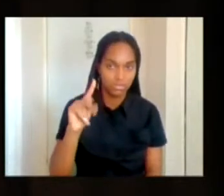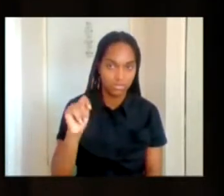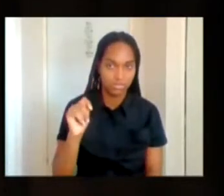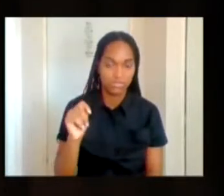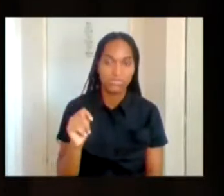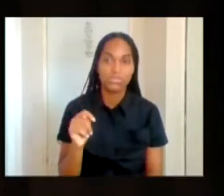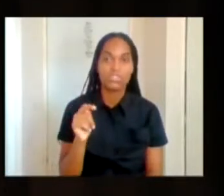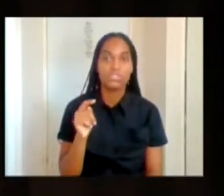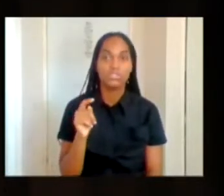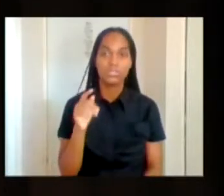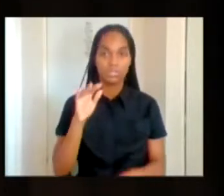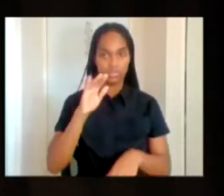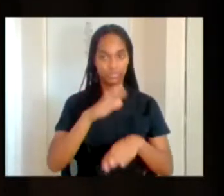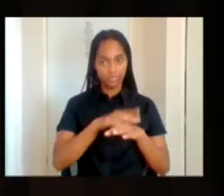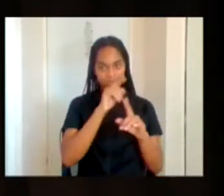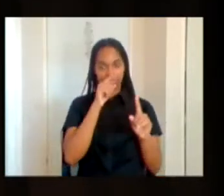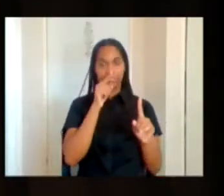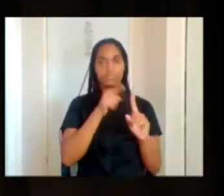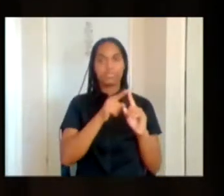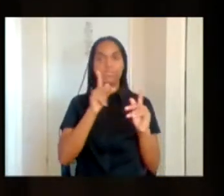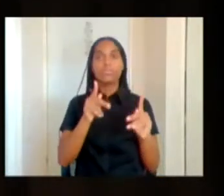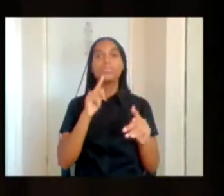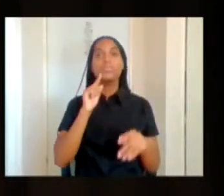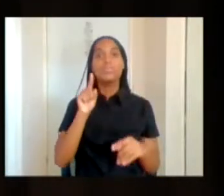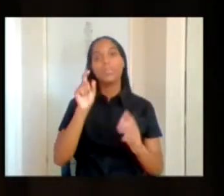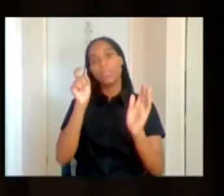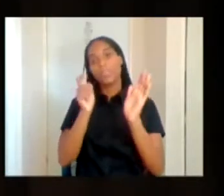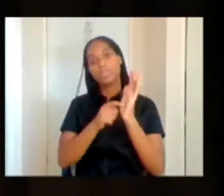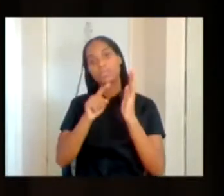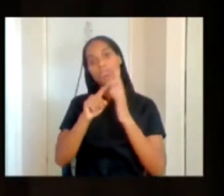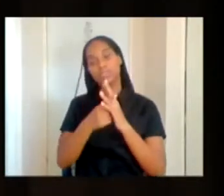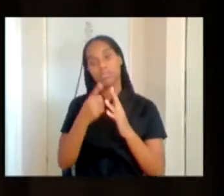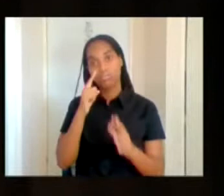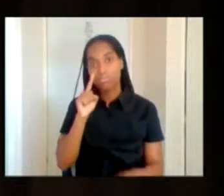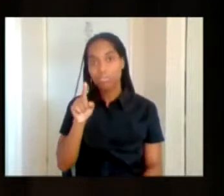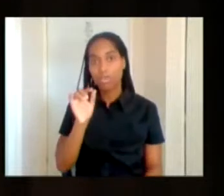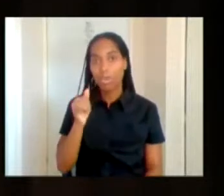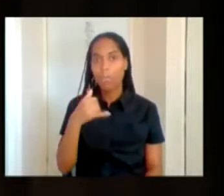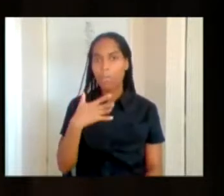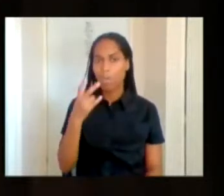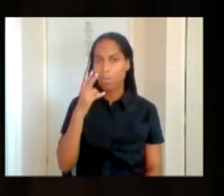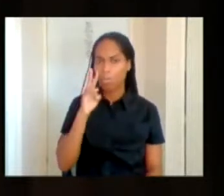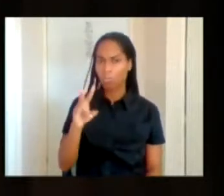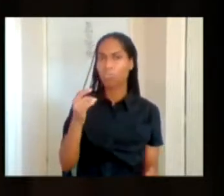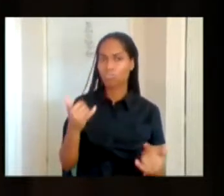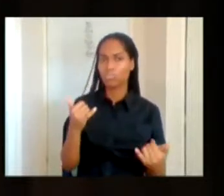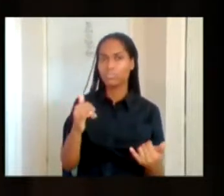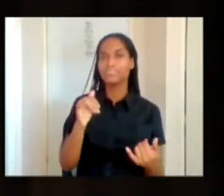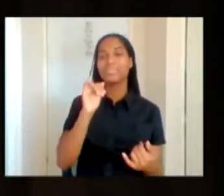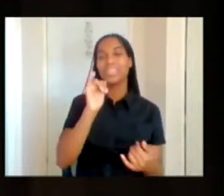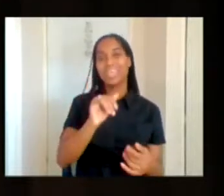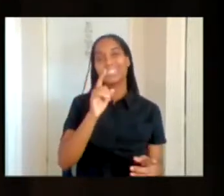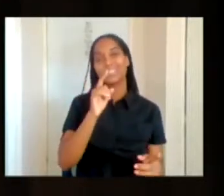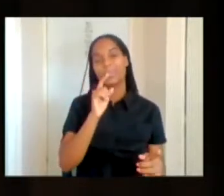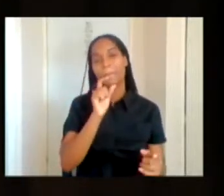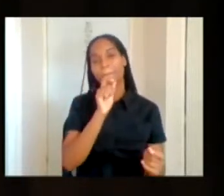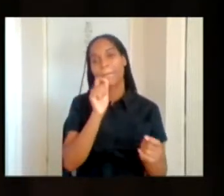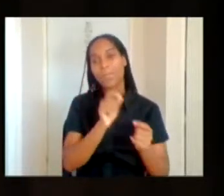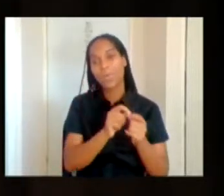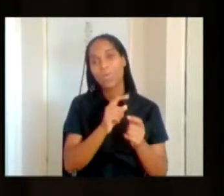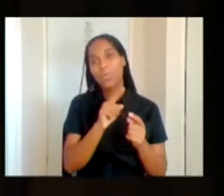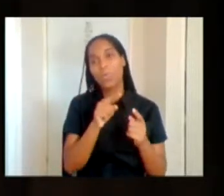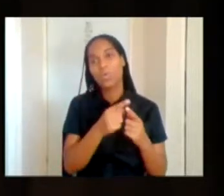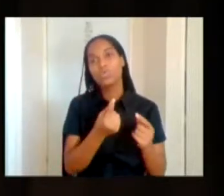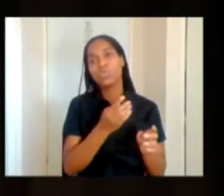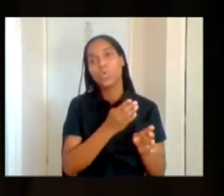at the point when the user goes and clicks and starts to discover, oh, I want to watch that clip now, that's the point where we've done the call to action,